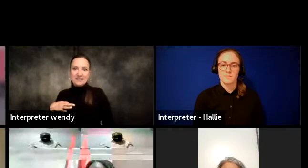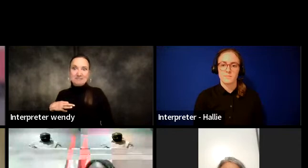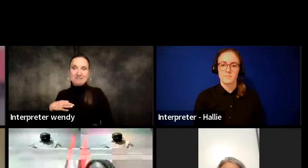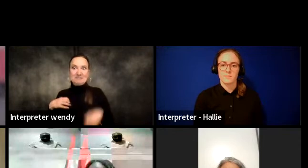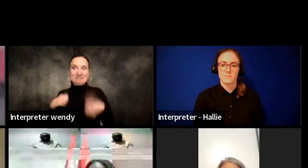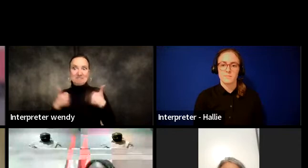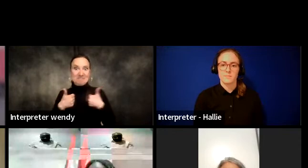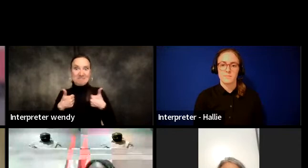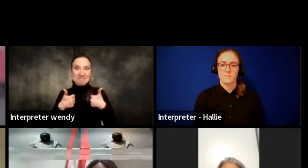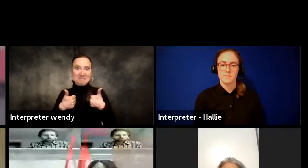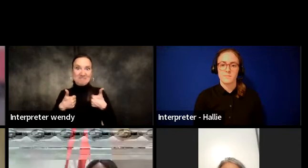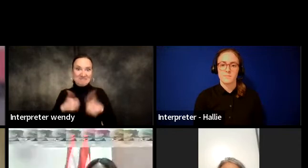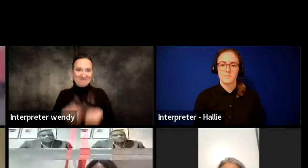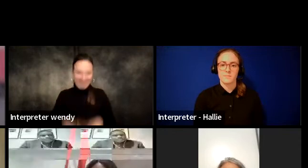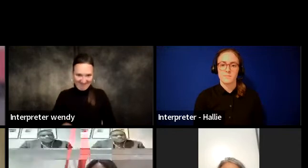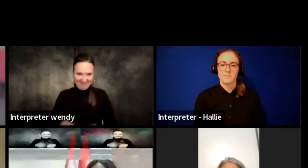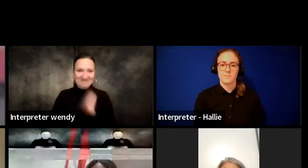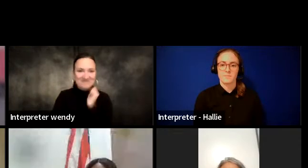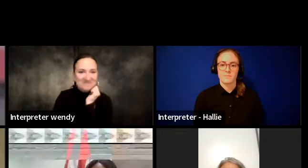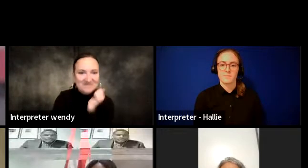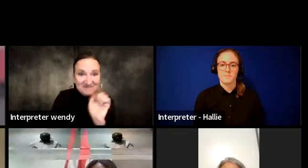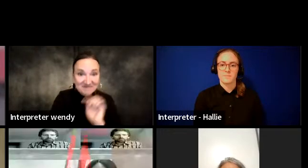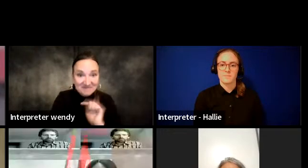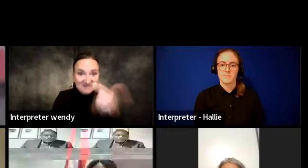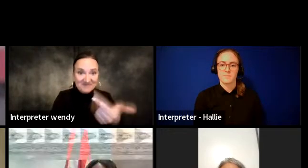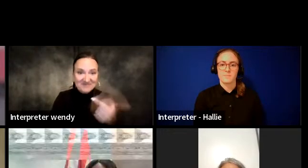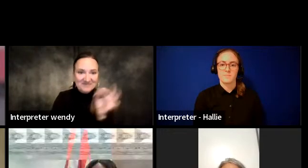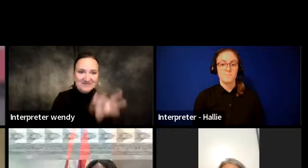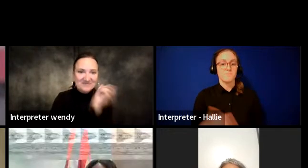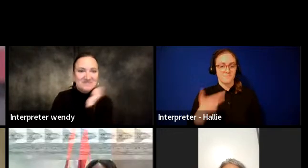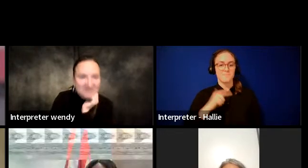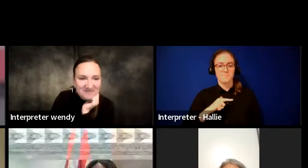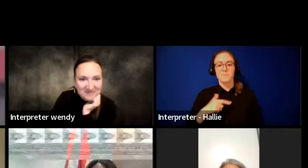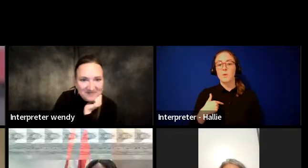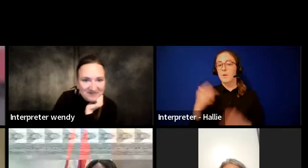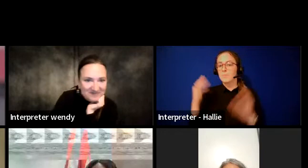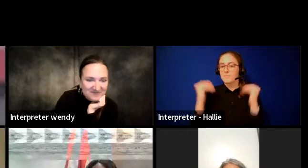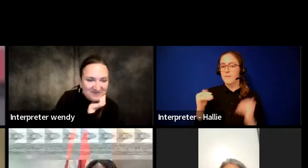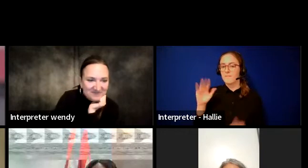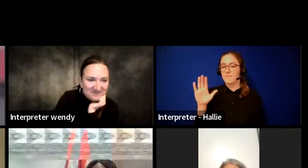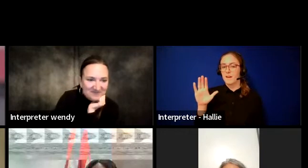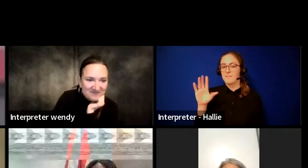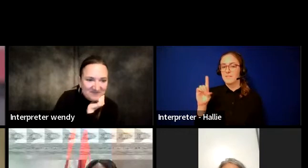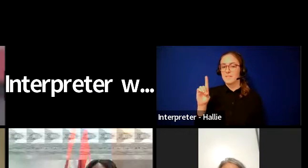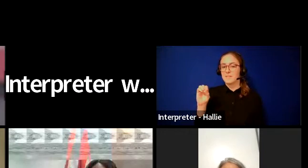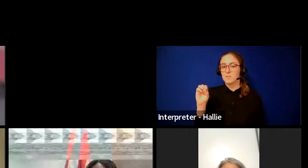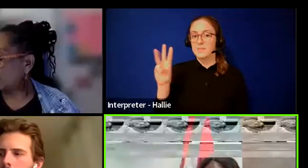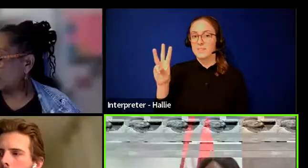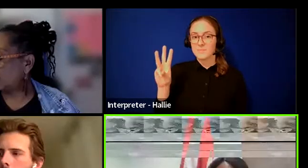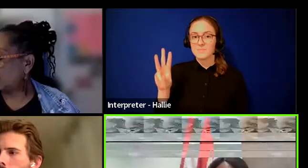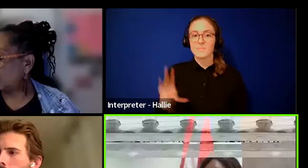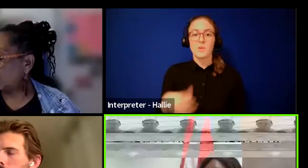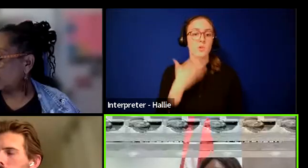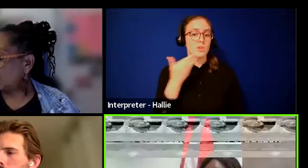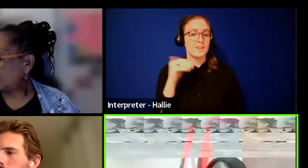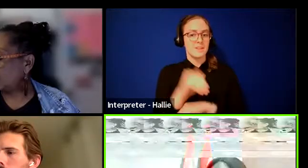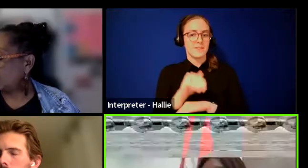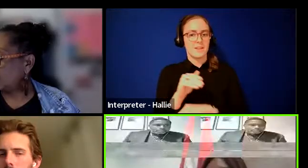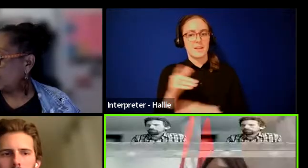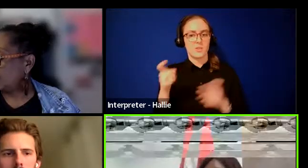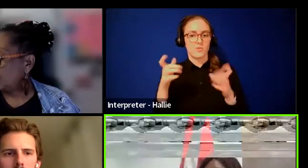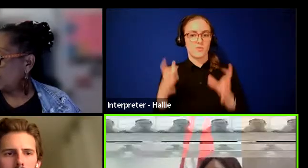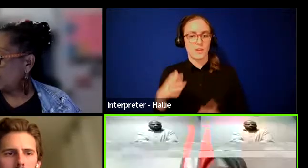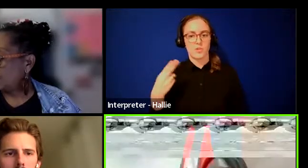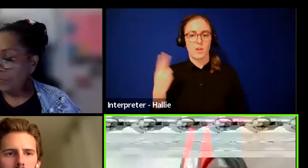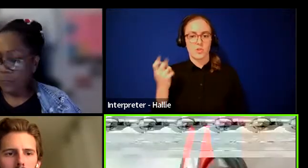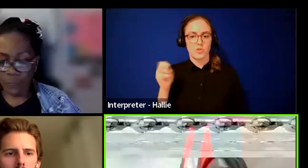you. Mhm. I'll proceed with the rest of the commission. 5D06. Good evening, Director Hunter. It's good to see you.